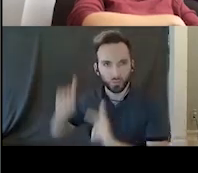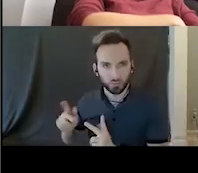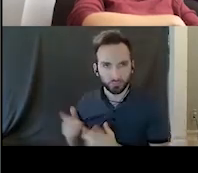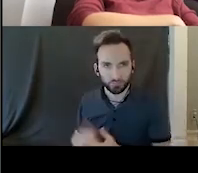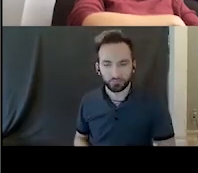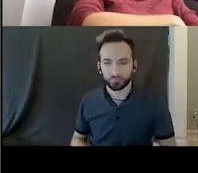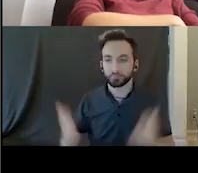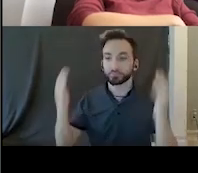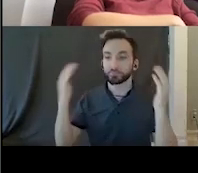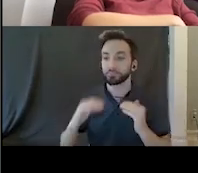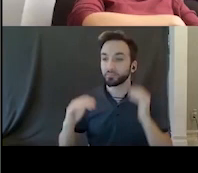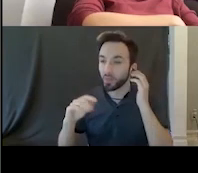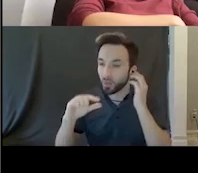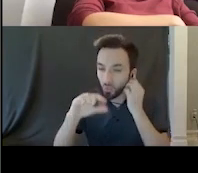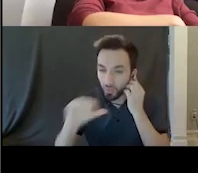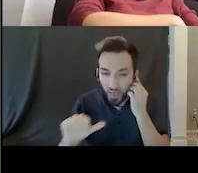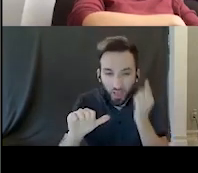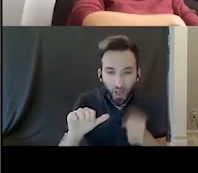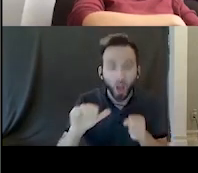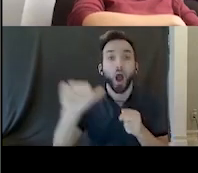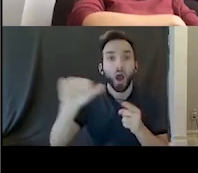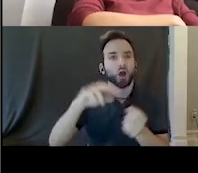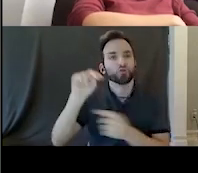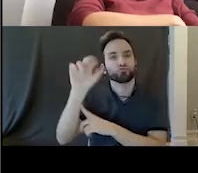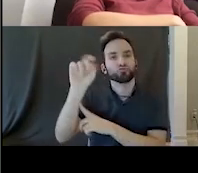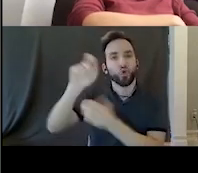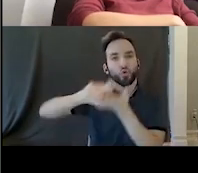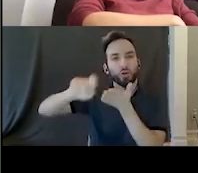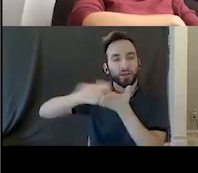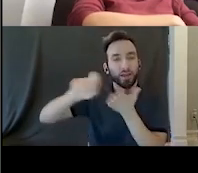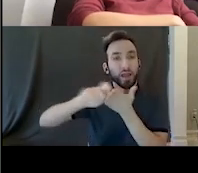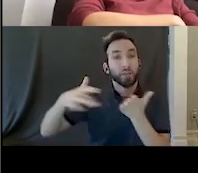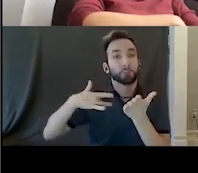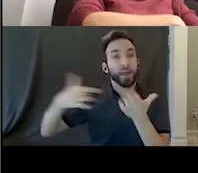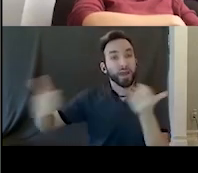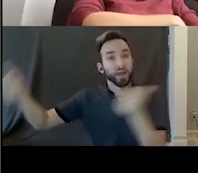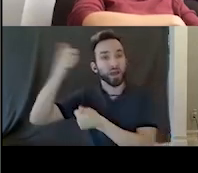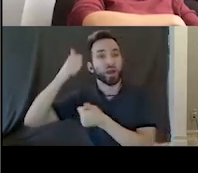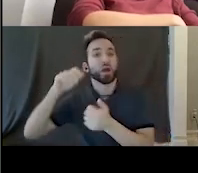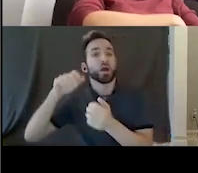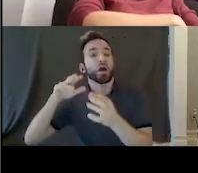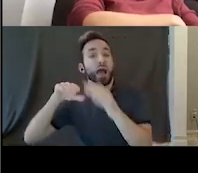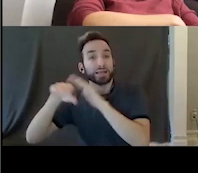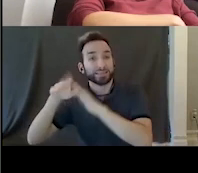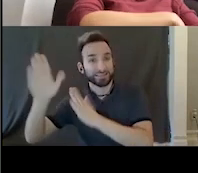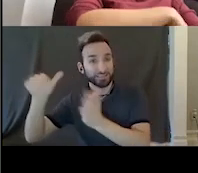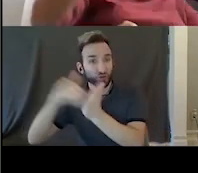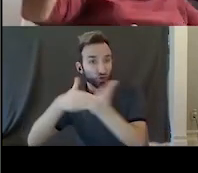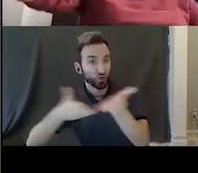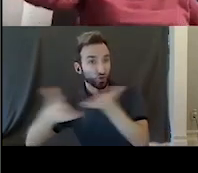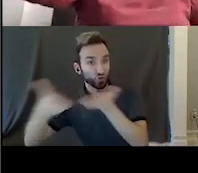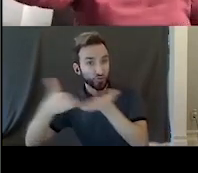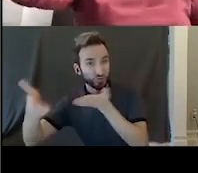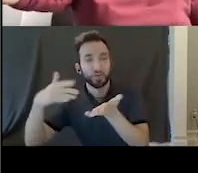Note-taking is important and is usually a service paid by the disability services. Not everywhere though. I know McGill doesn't pay their